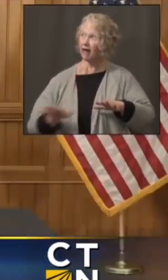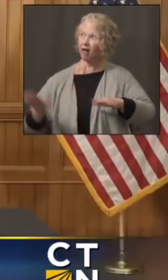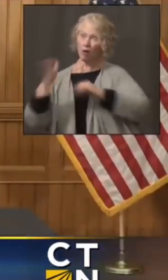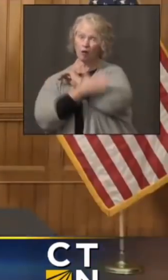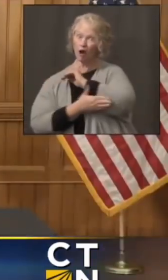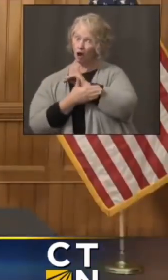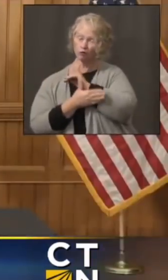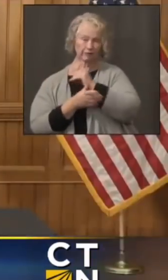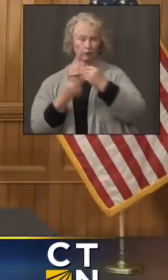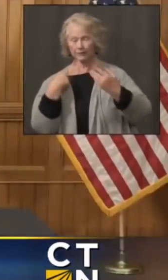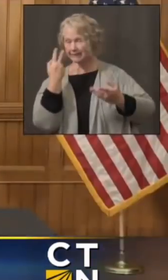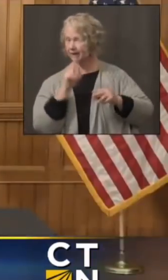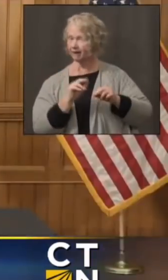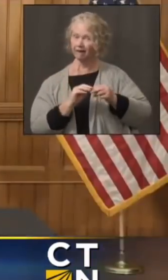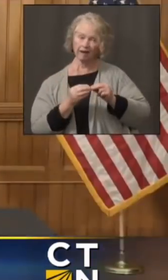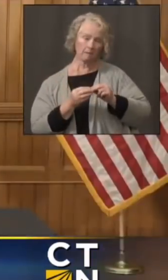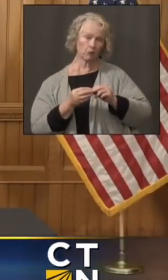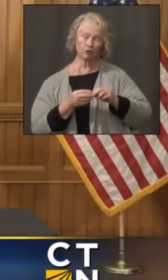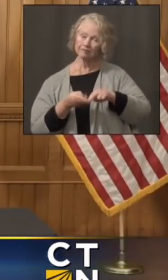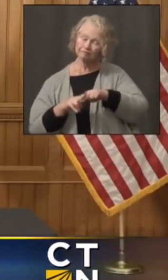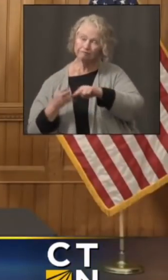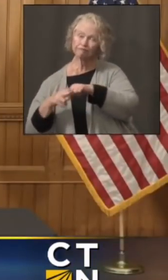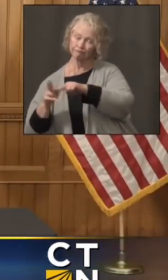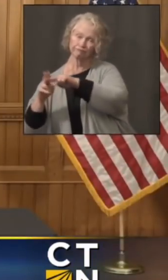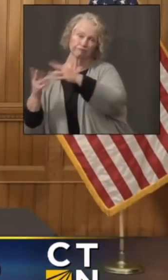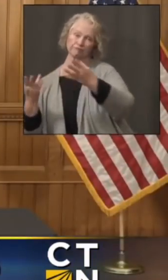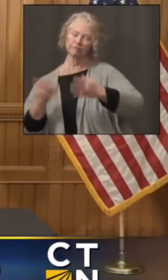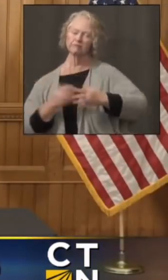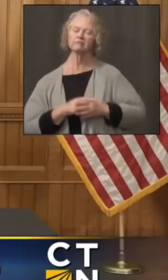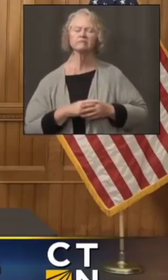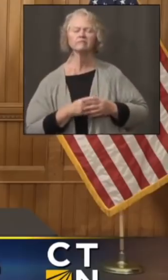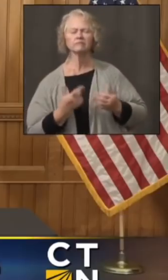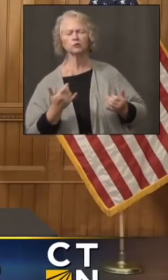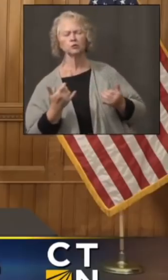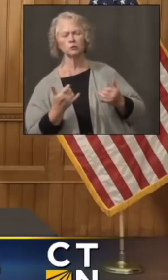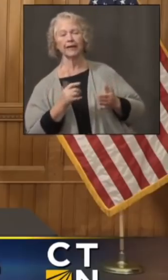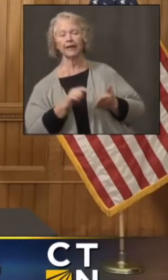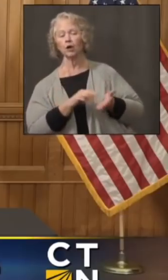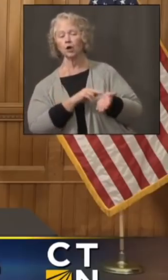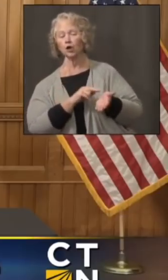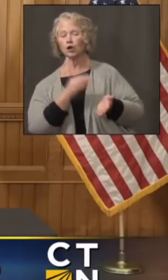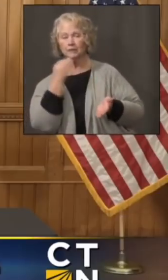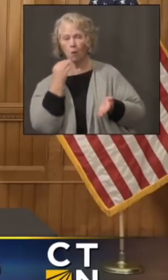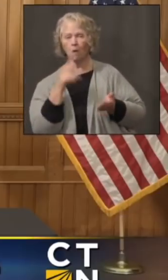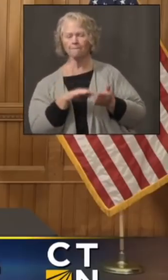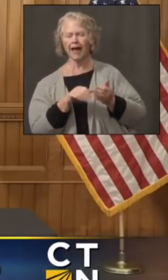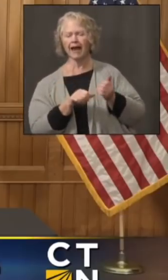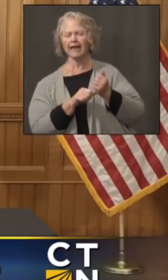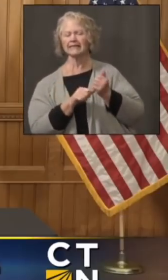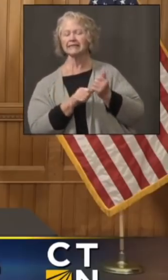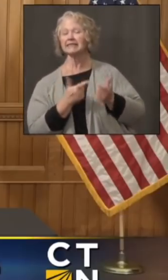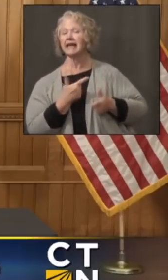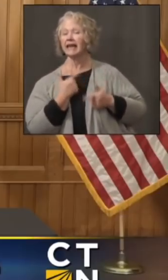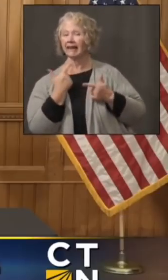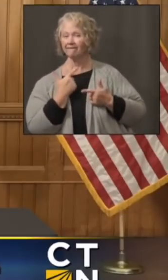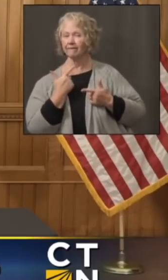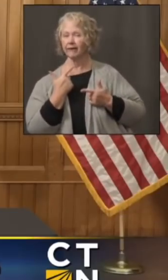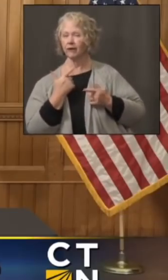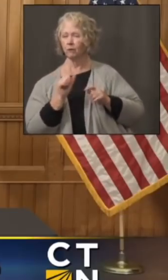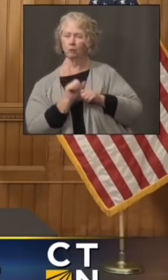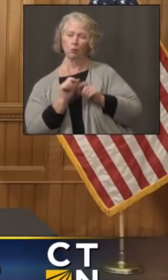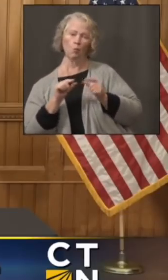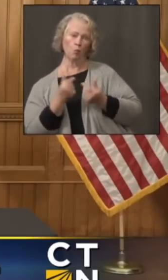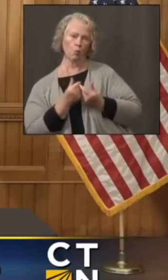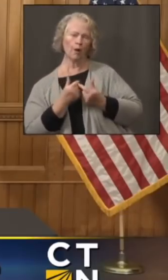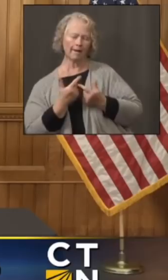Okay. And today the Nursing Home and Assisted Living Oversight Group met. I guess I